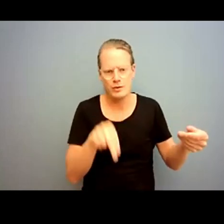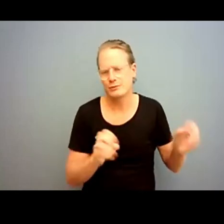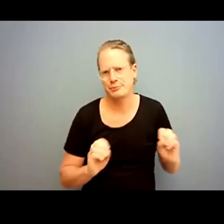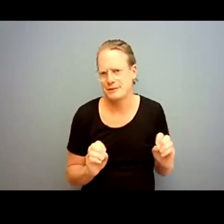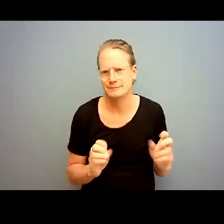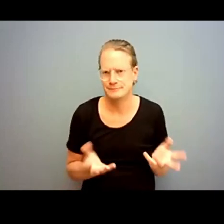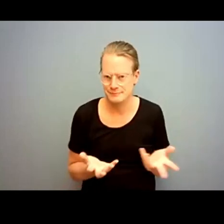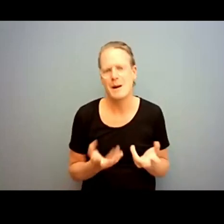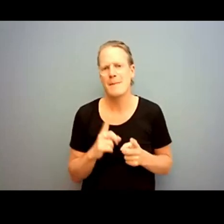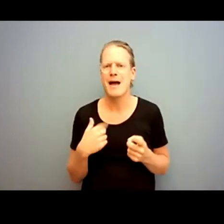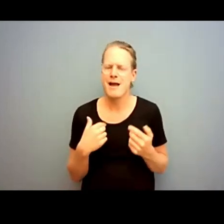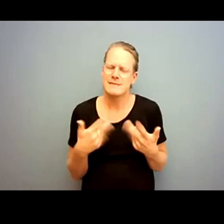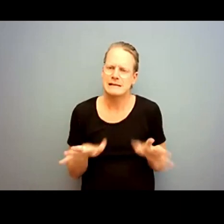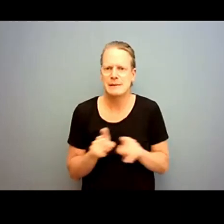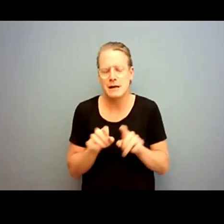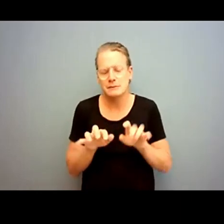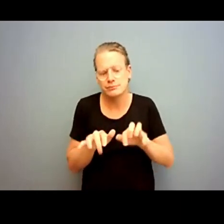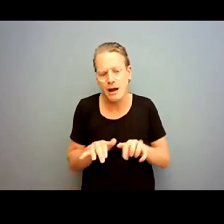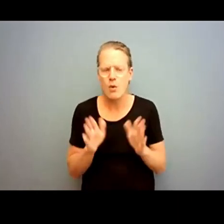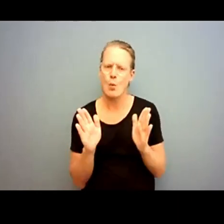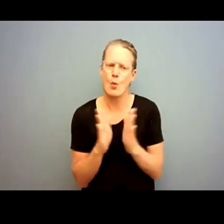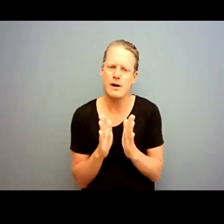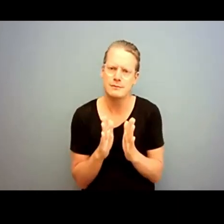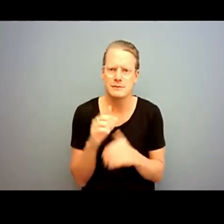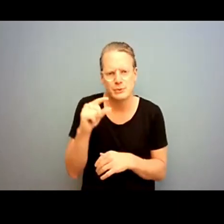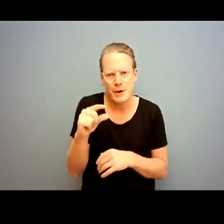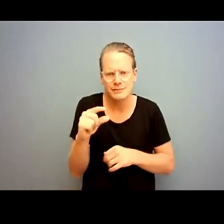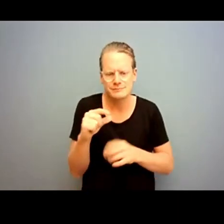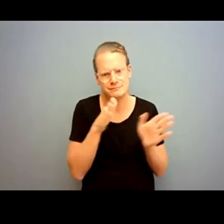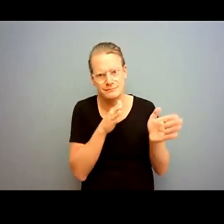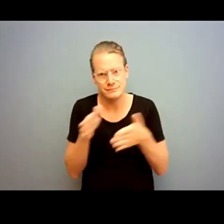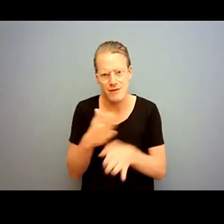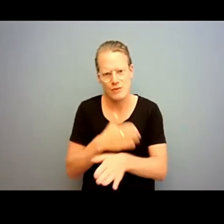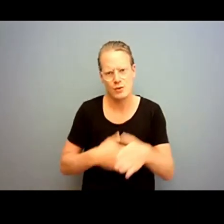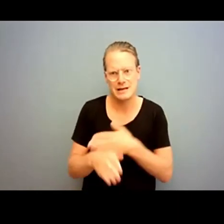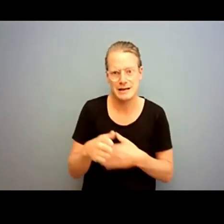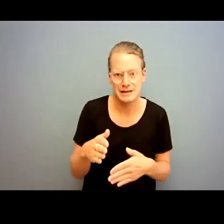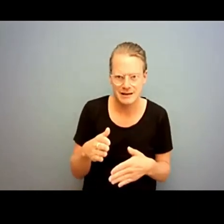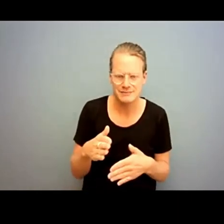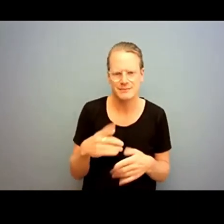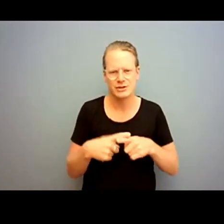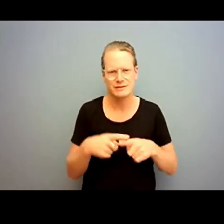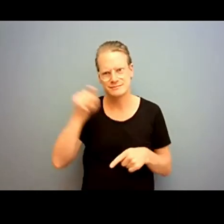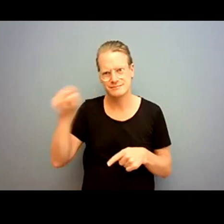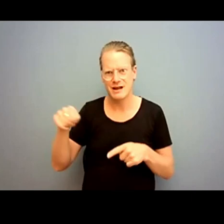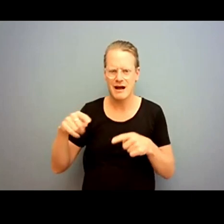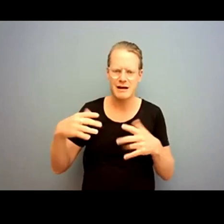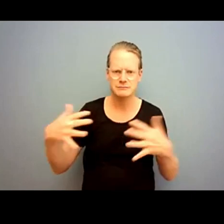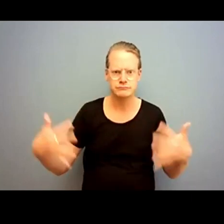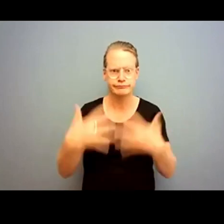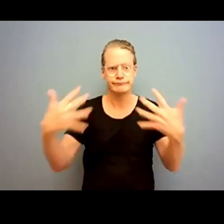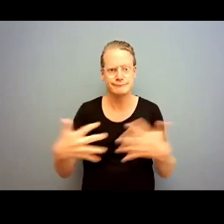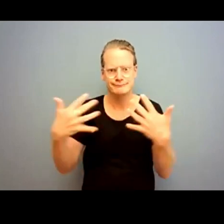and disability, which is sadly very topical at the moment around the world. And we're about to move on to